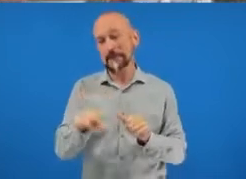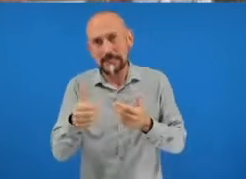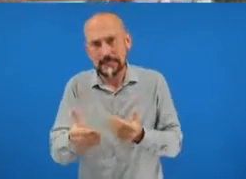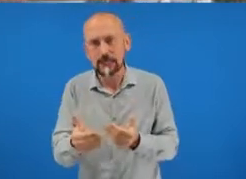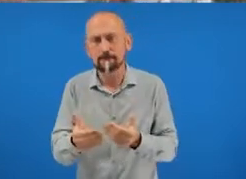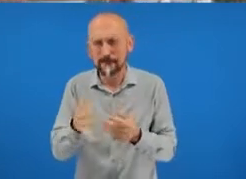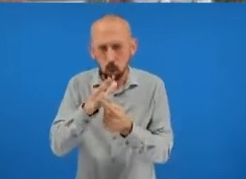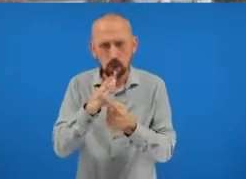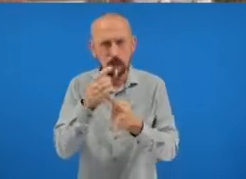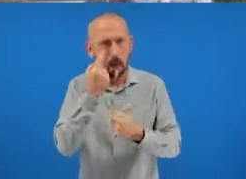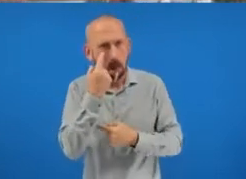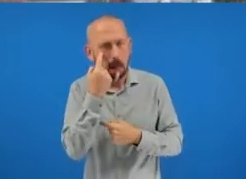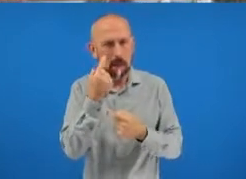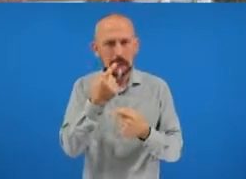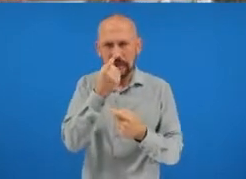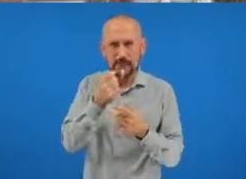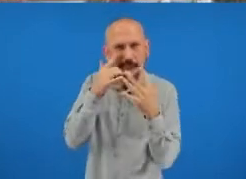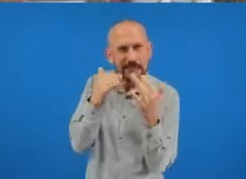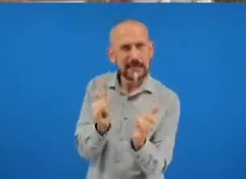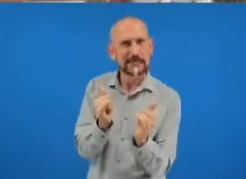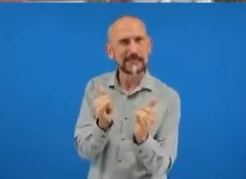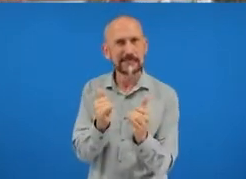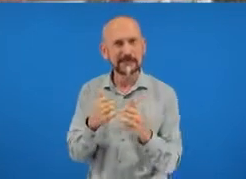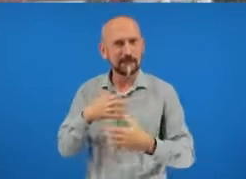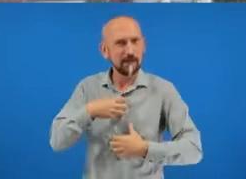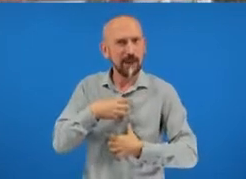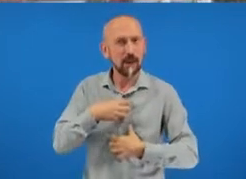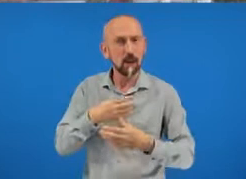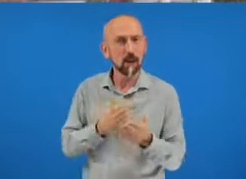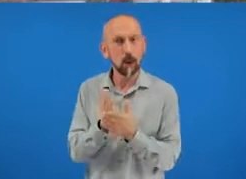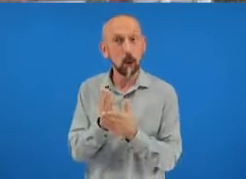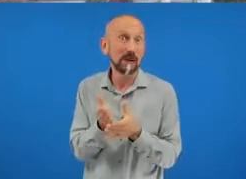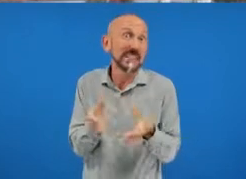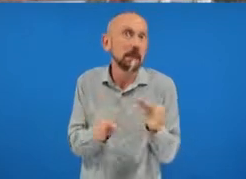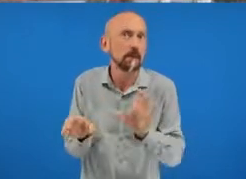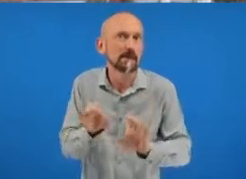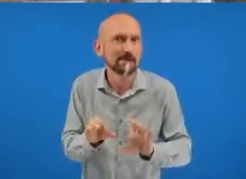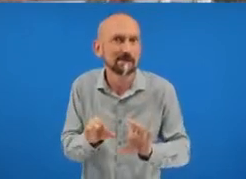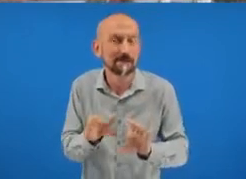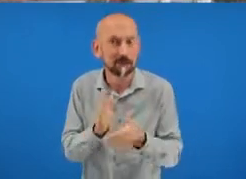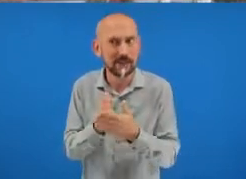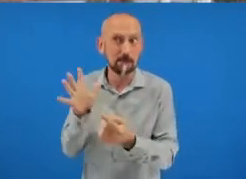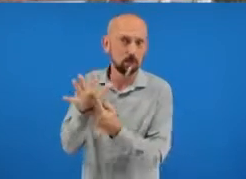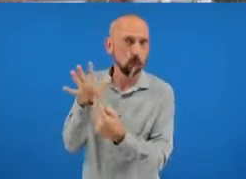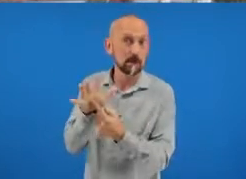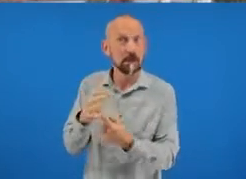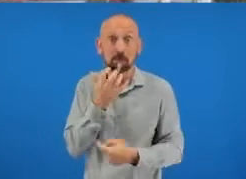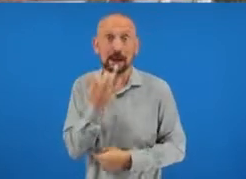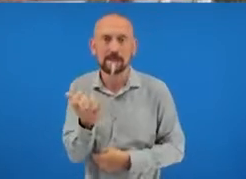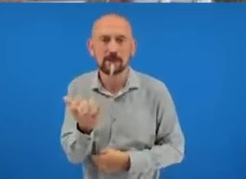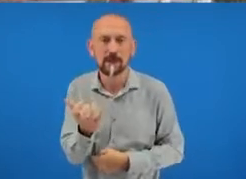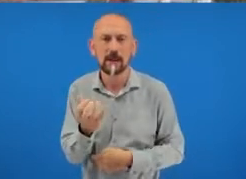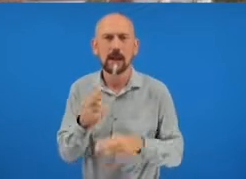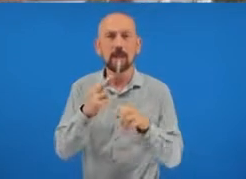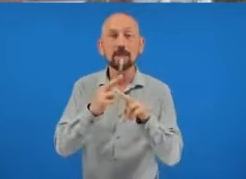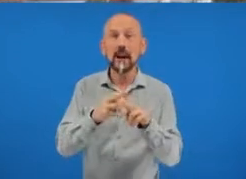out this fear together in a key experiment, a very brave experiment. So Fatima, during a remote session, had her